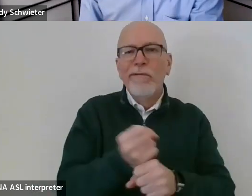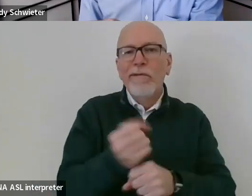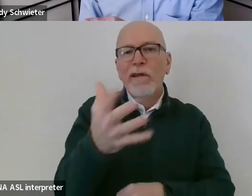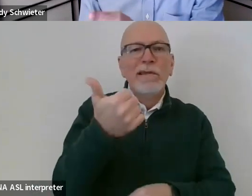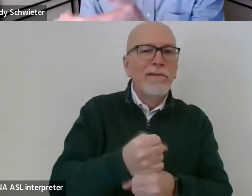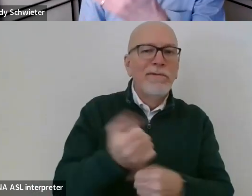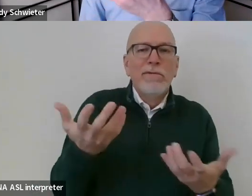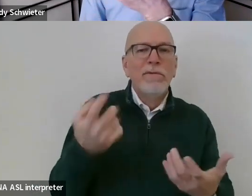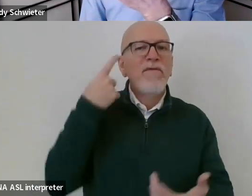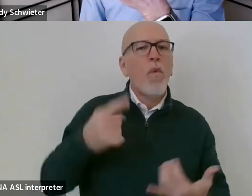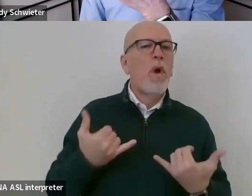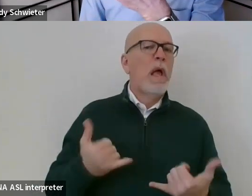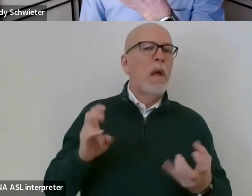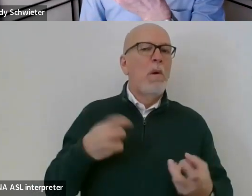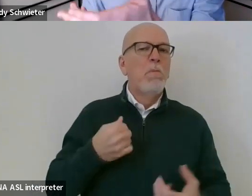10 years.